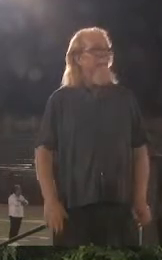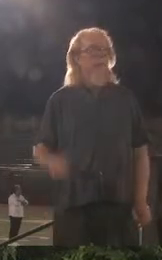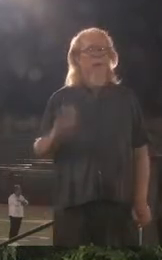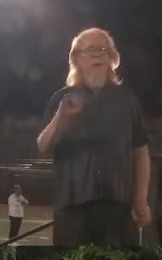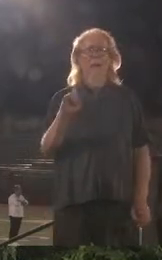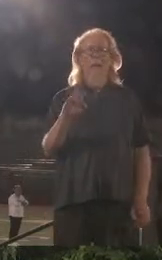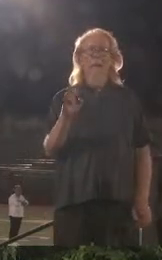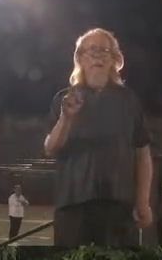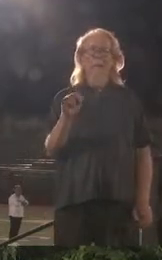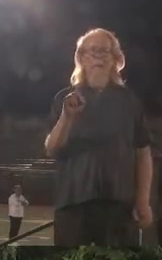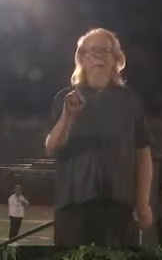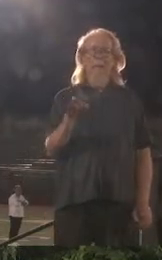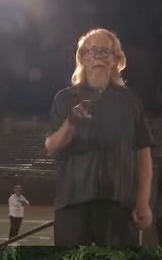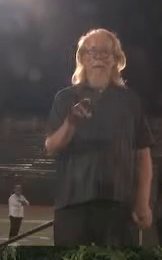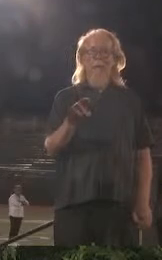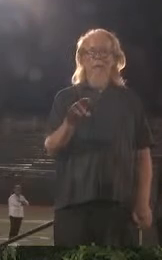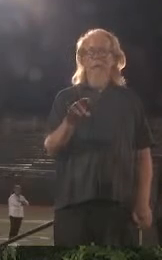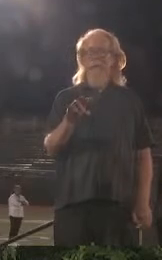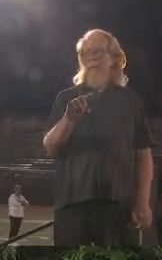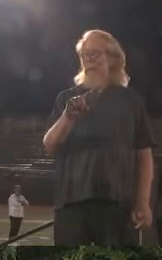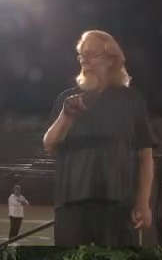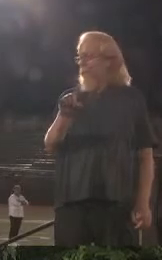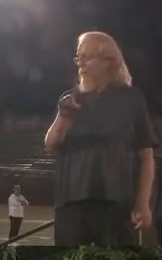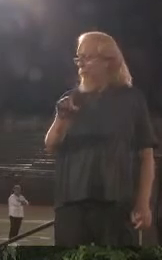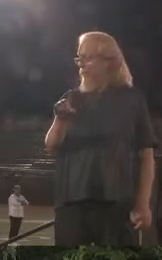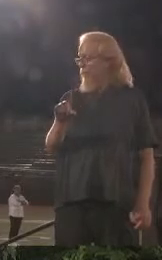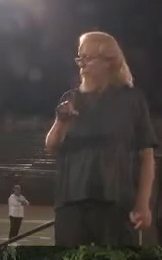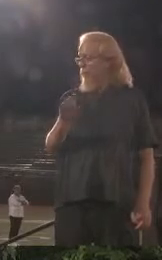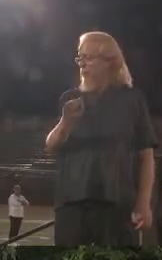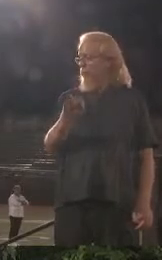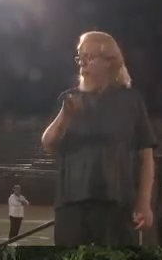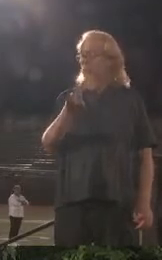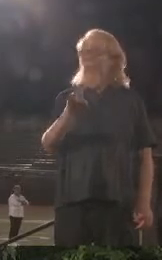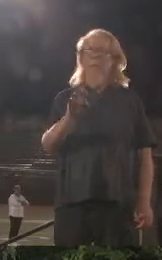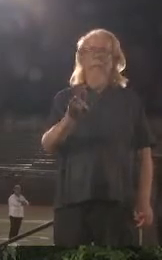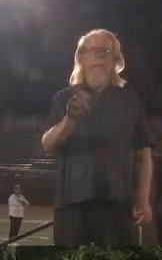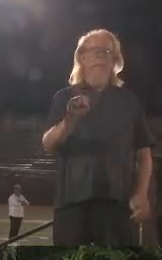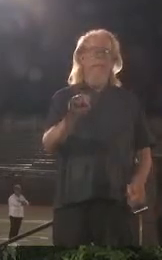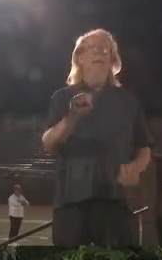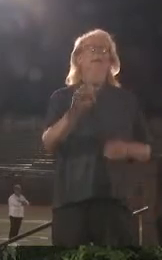Alexander Rene Silvas will be attending the University of Texas at San Antonio.